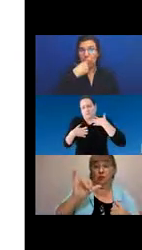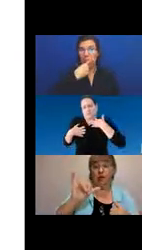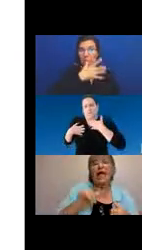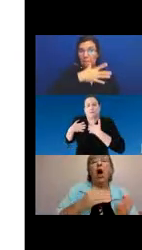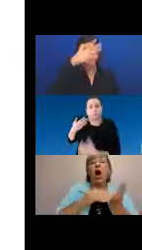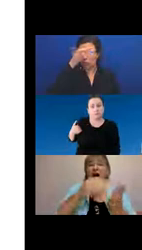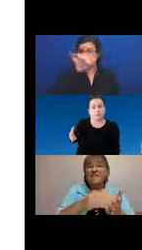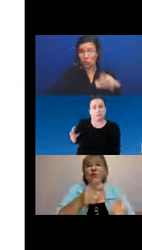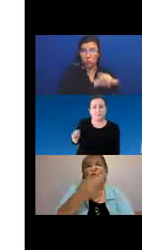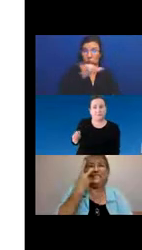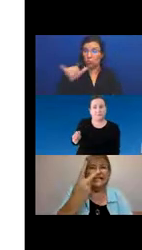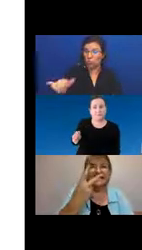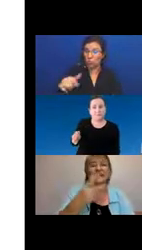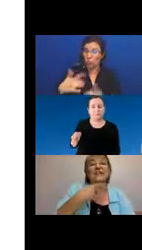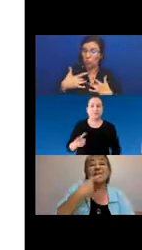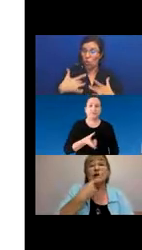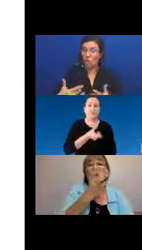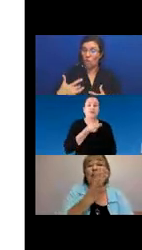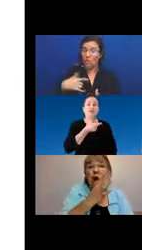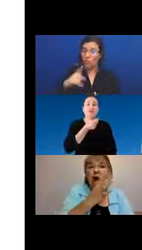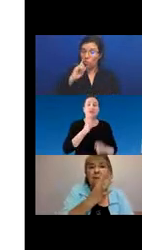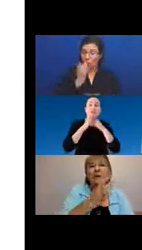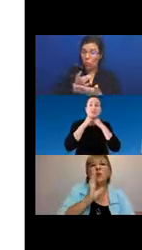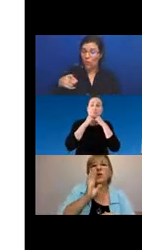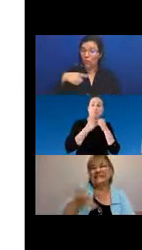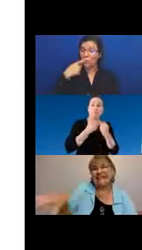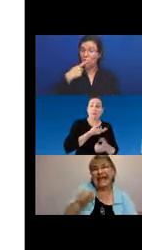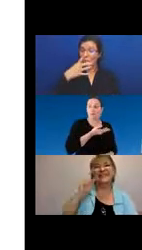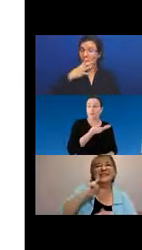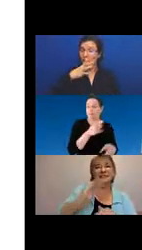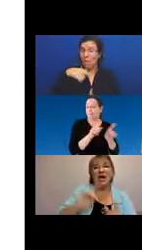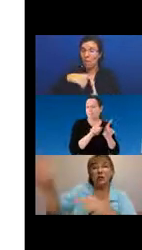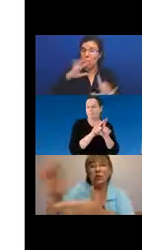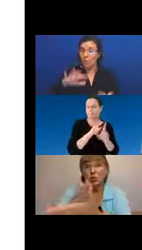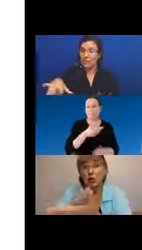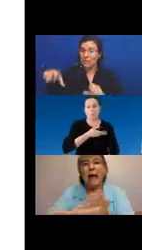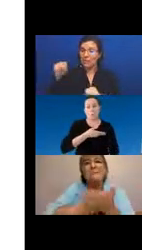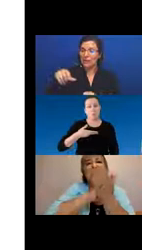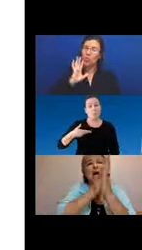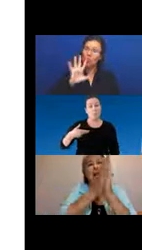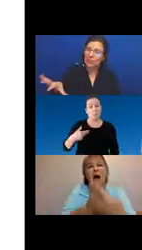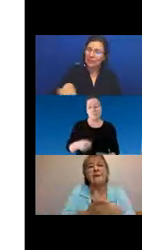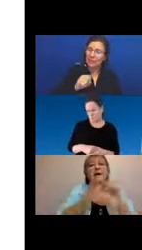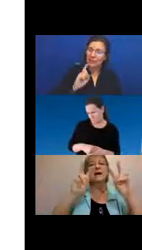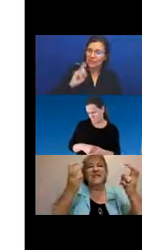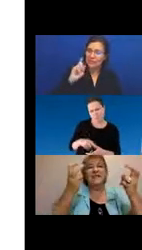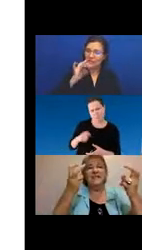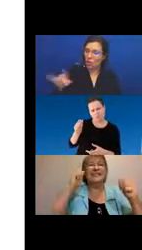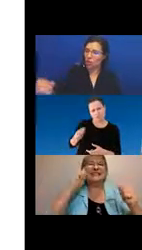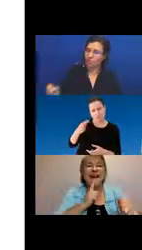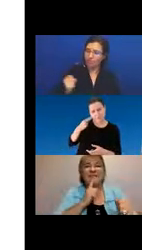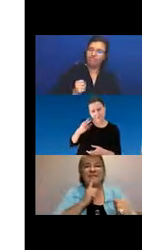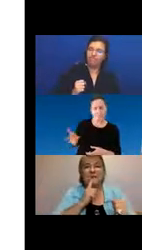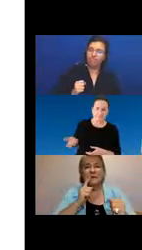too. Often you see the hearing mom will take the deaf child to school and become